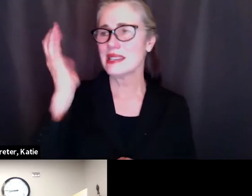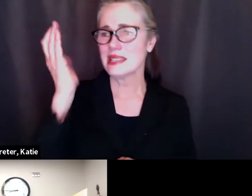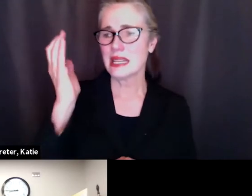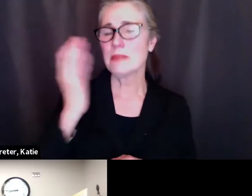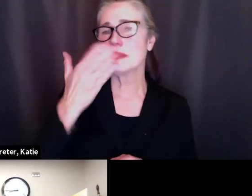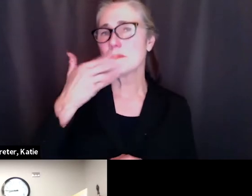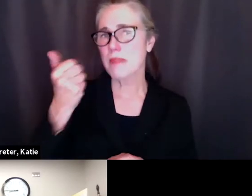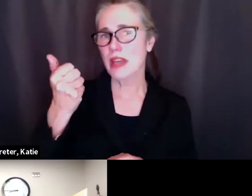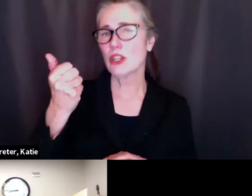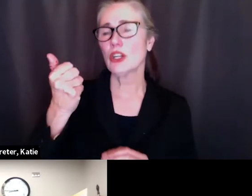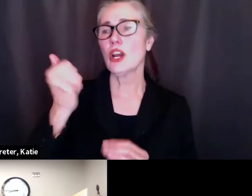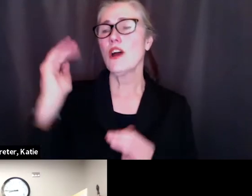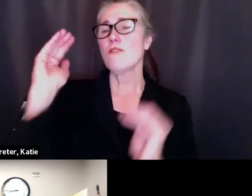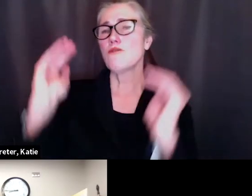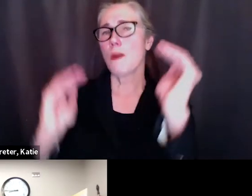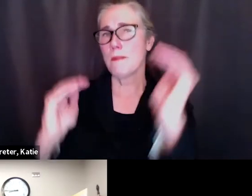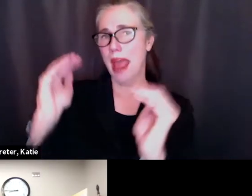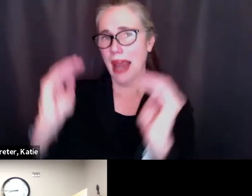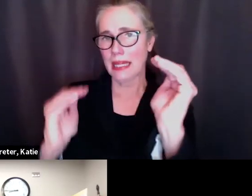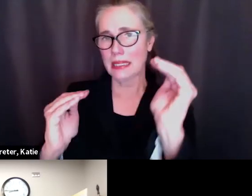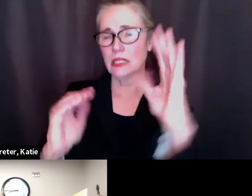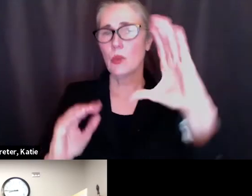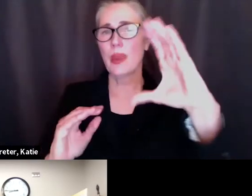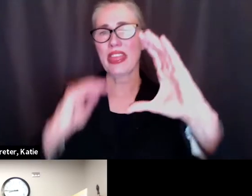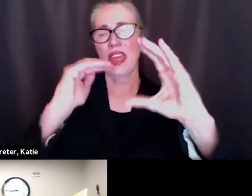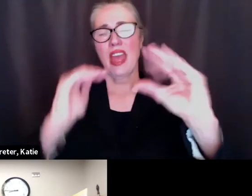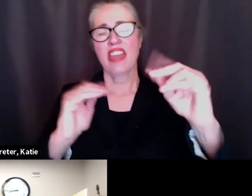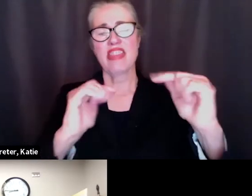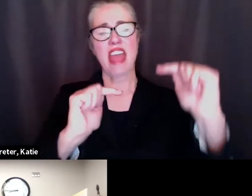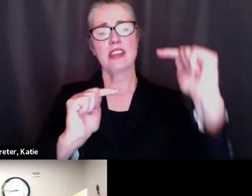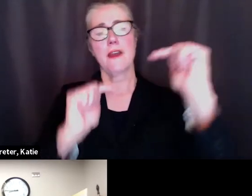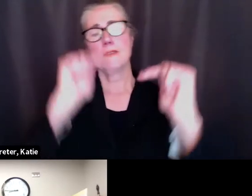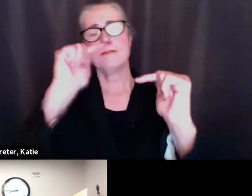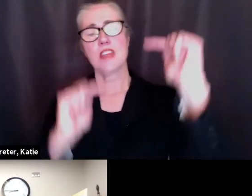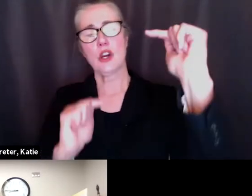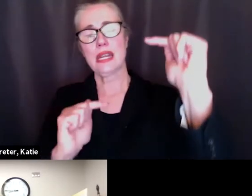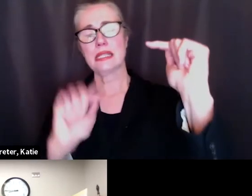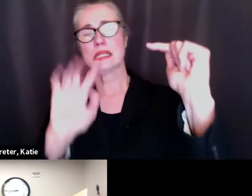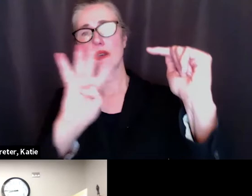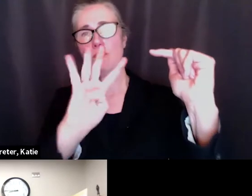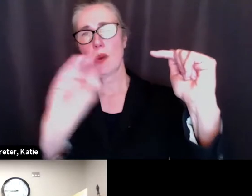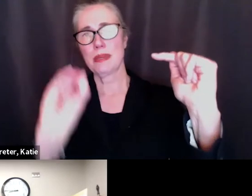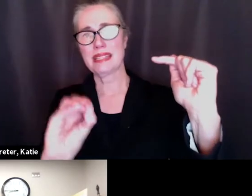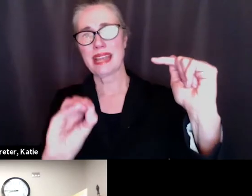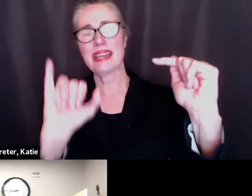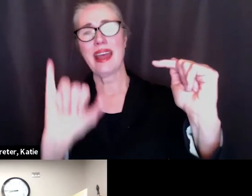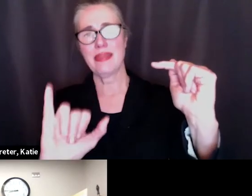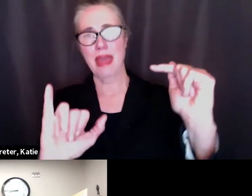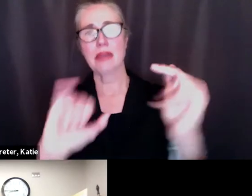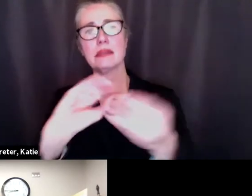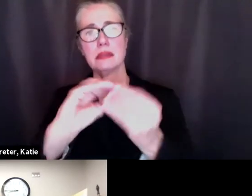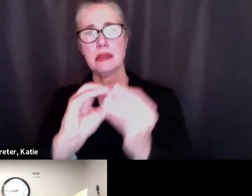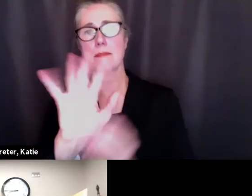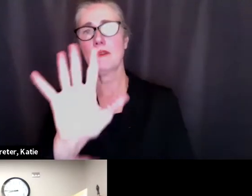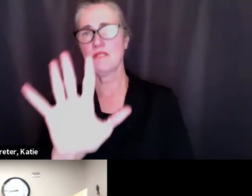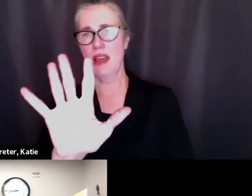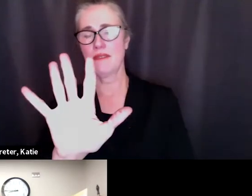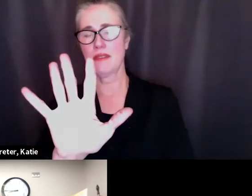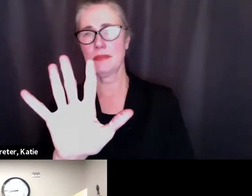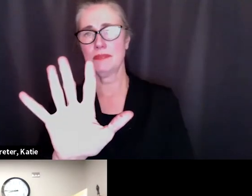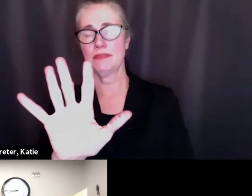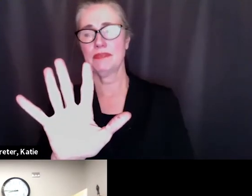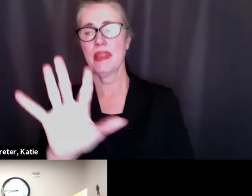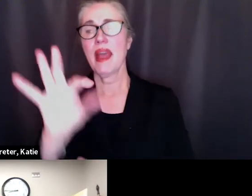balance with a four percent variance it's scenario number five so i would vote that we